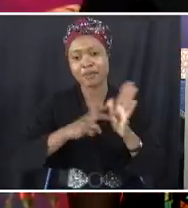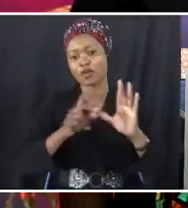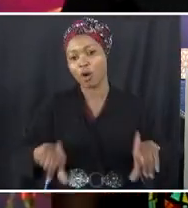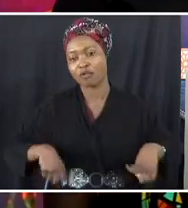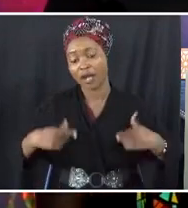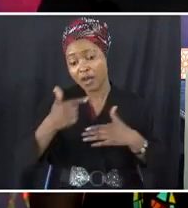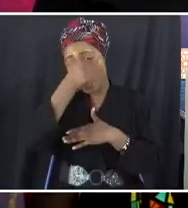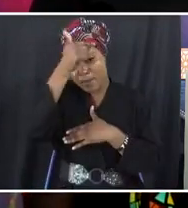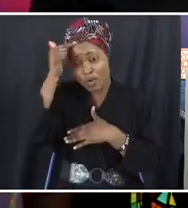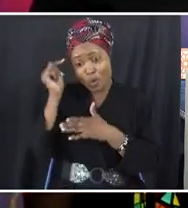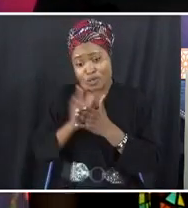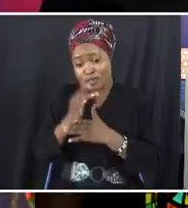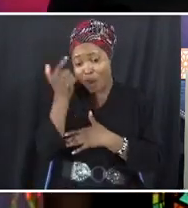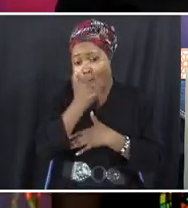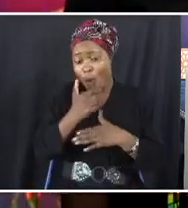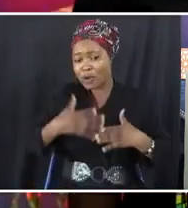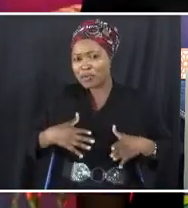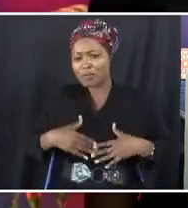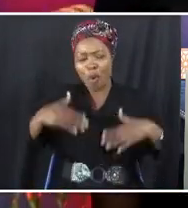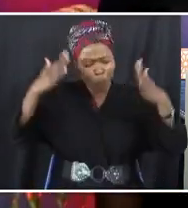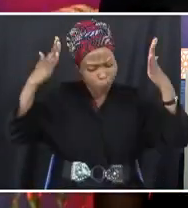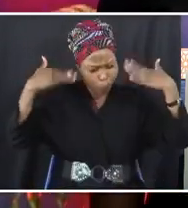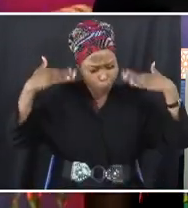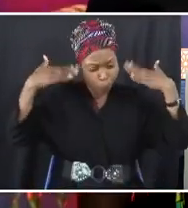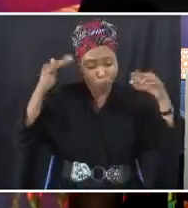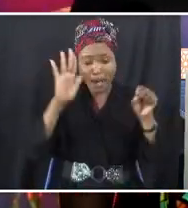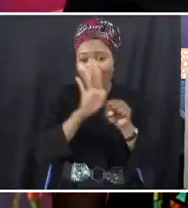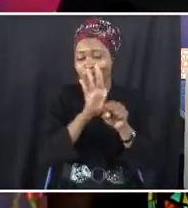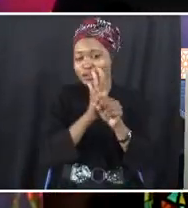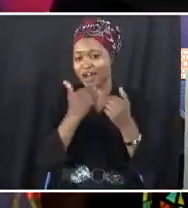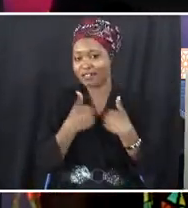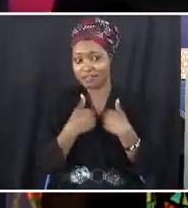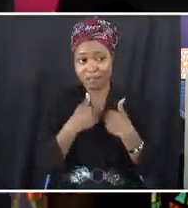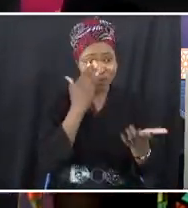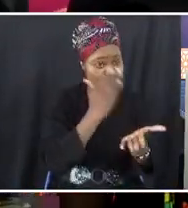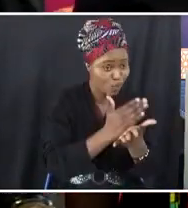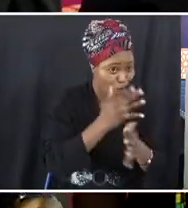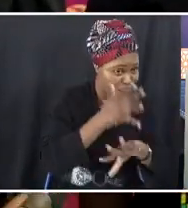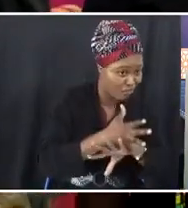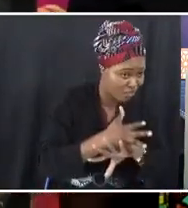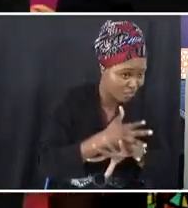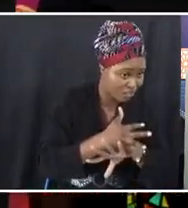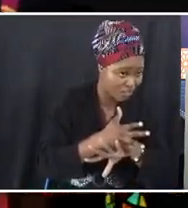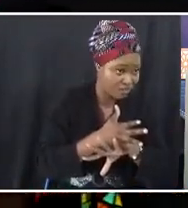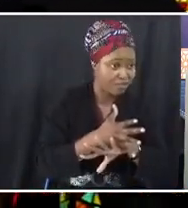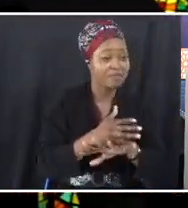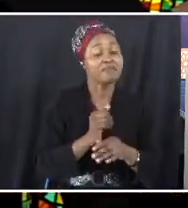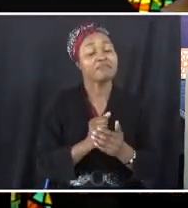because even the elderly are stressed. Am I right or right?